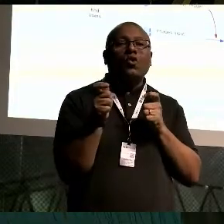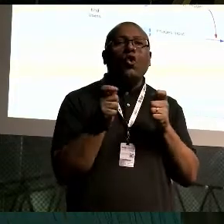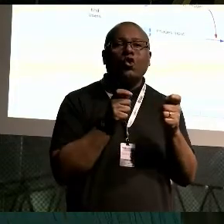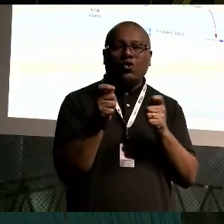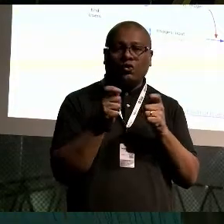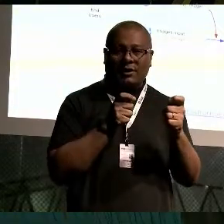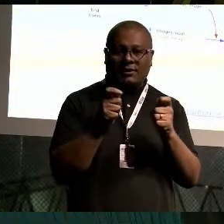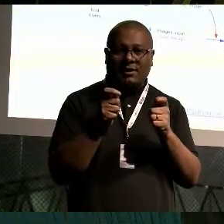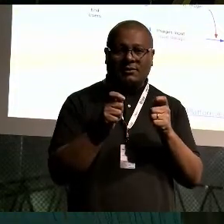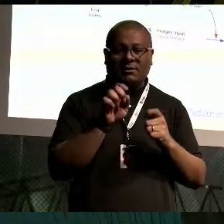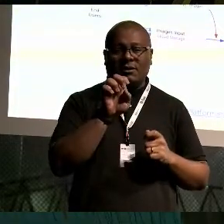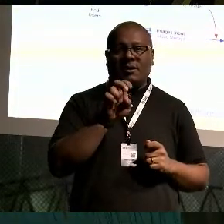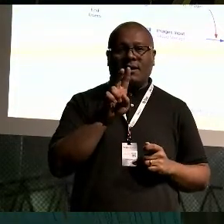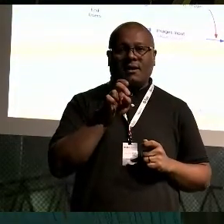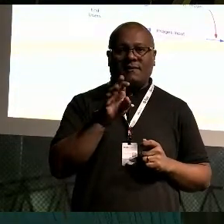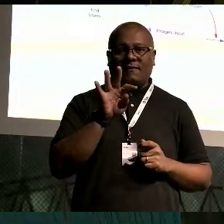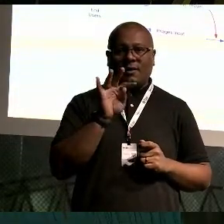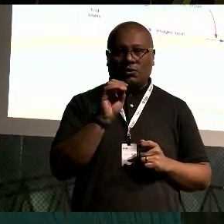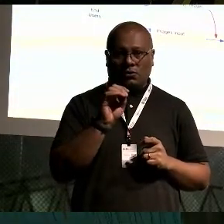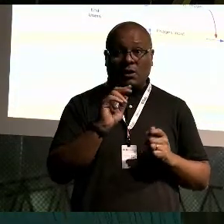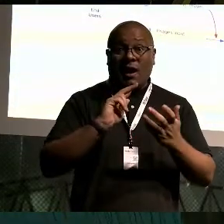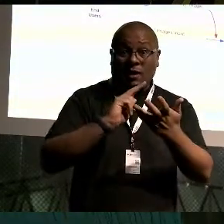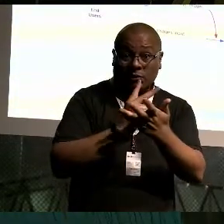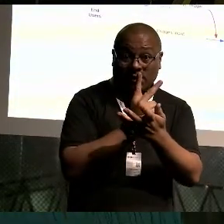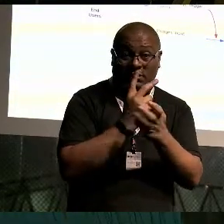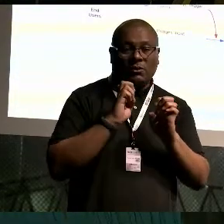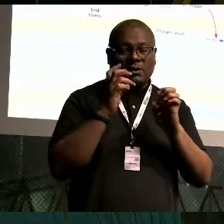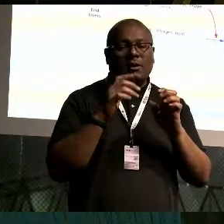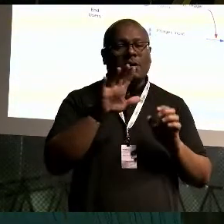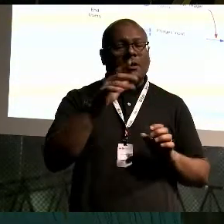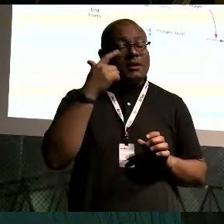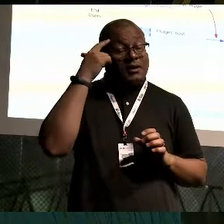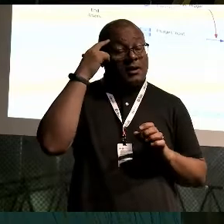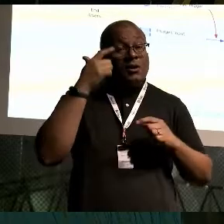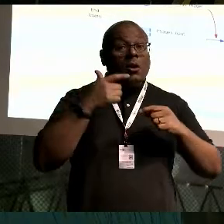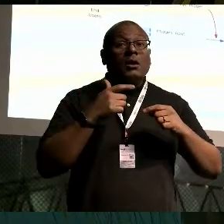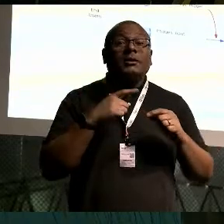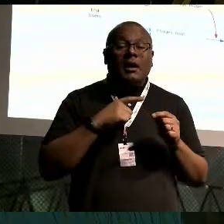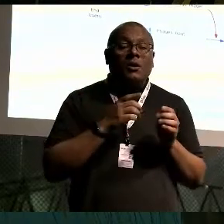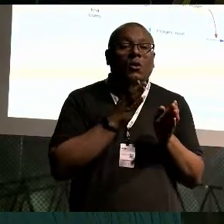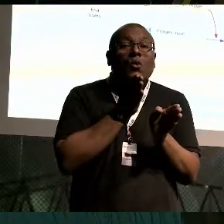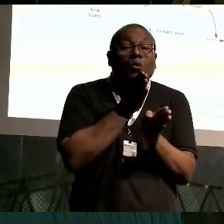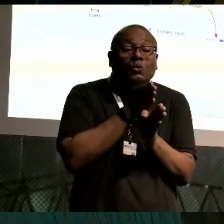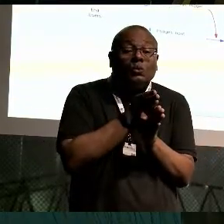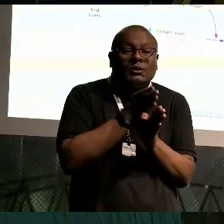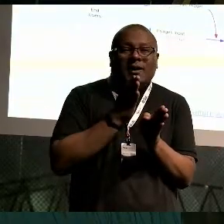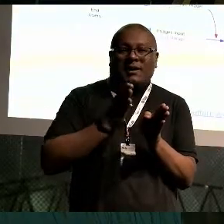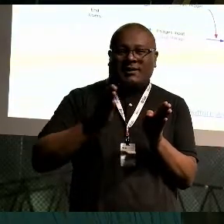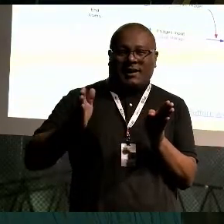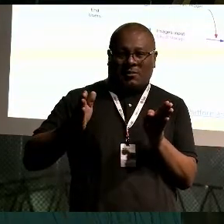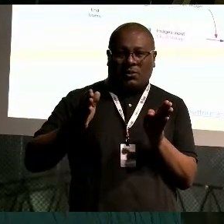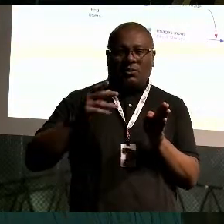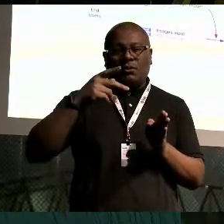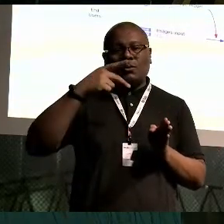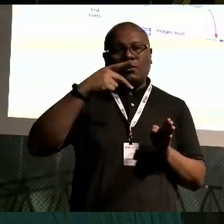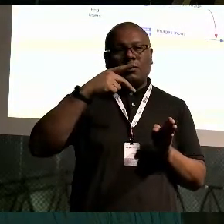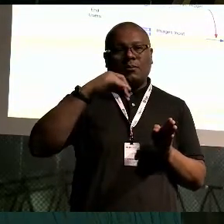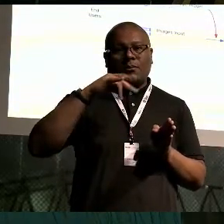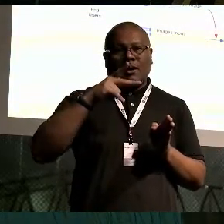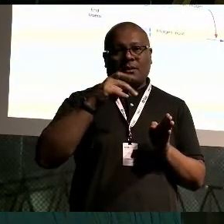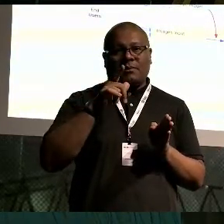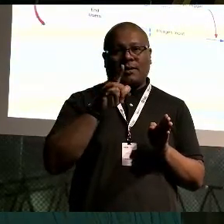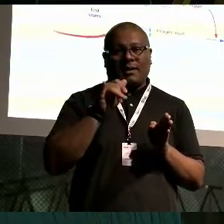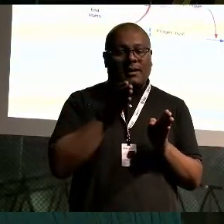on GitHub that you can check out, and it's an image processing pipeline. And in this pipeline, the idea is